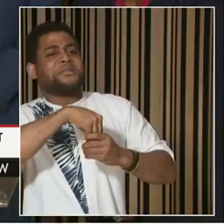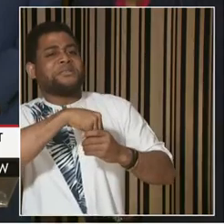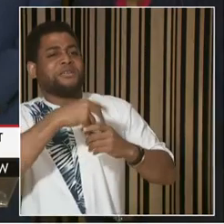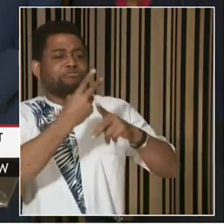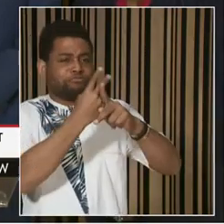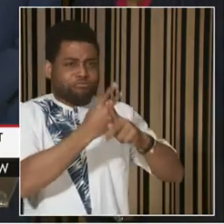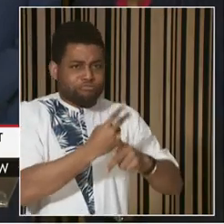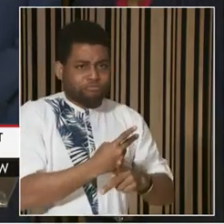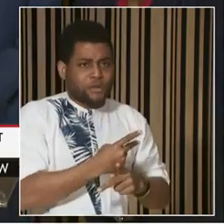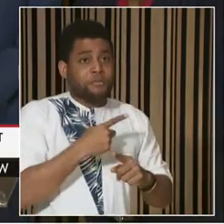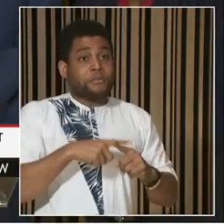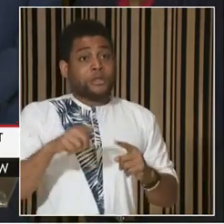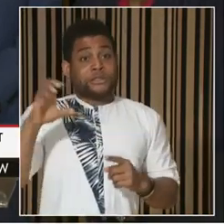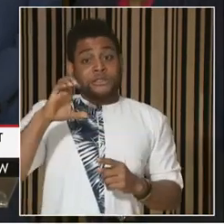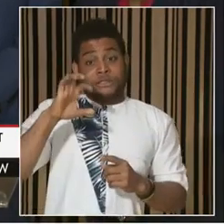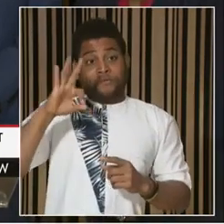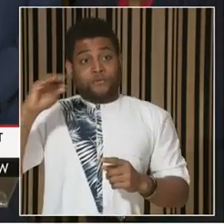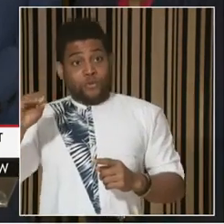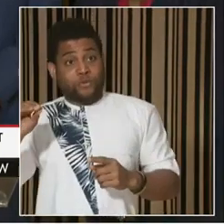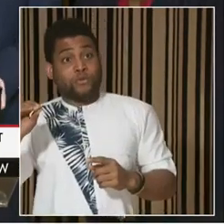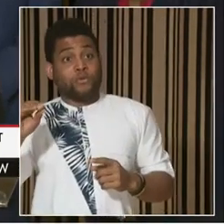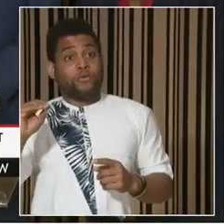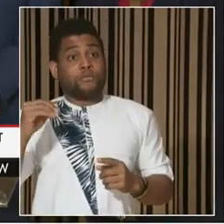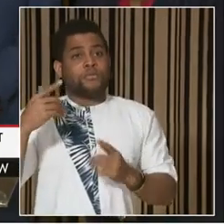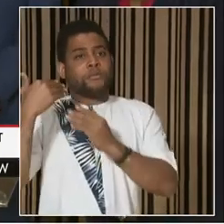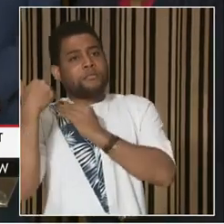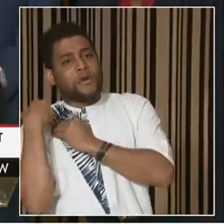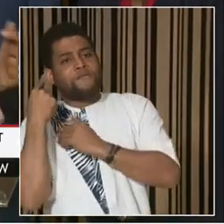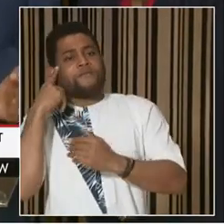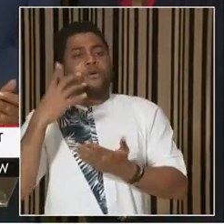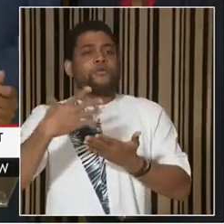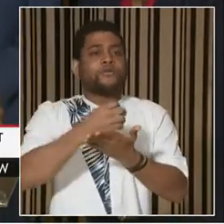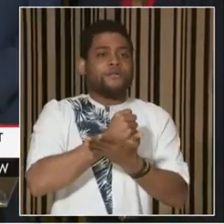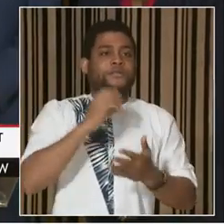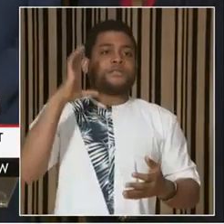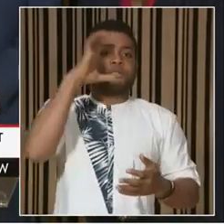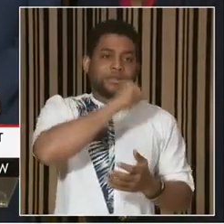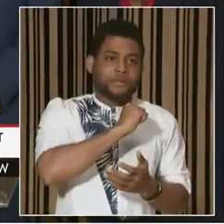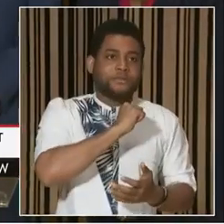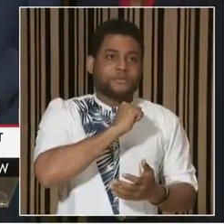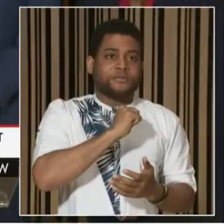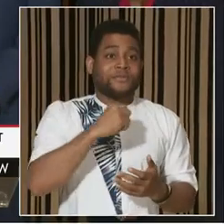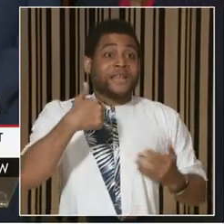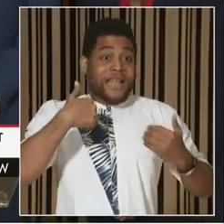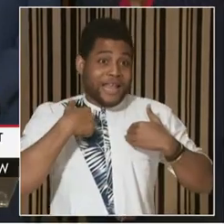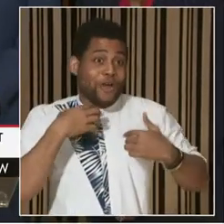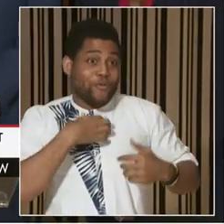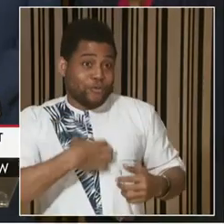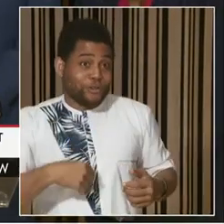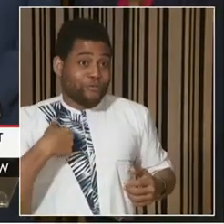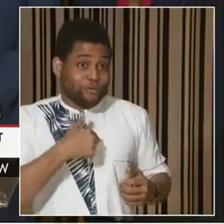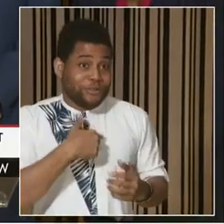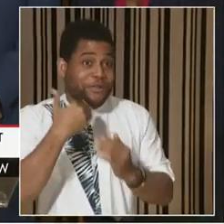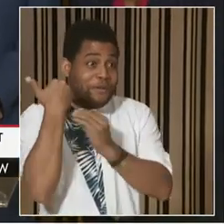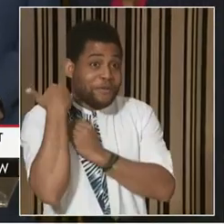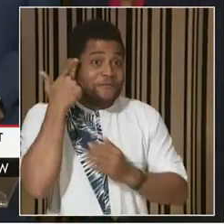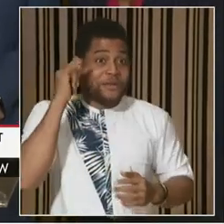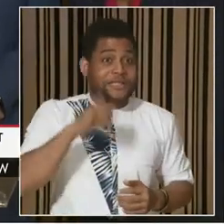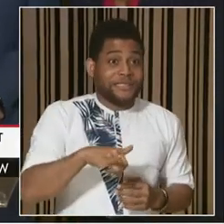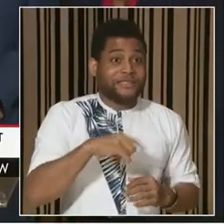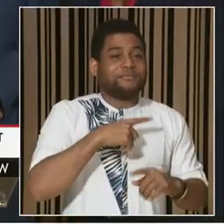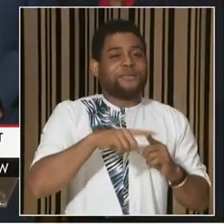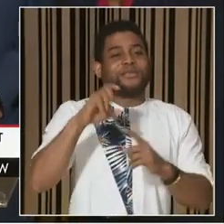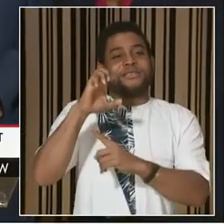in our government is responsible for revenue estimates, not me. I wish we were responsible for revenue estimates, but the CFO is responsible for